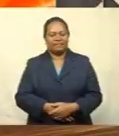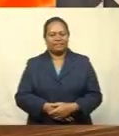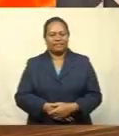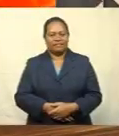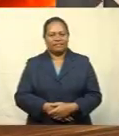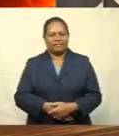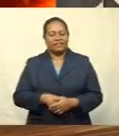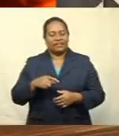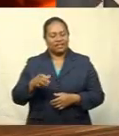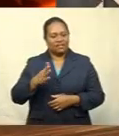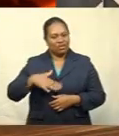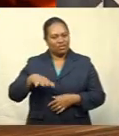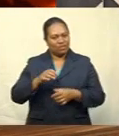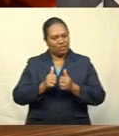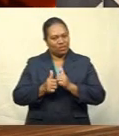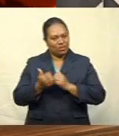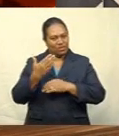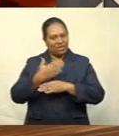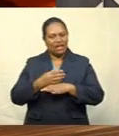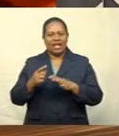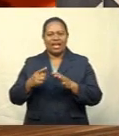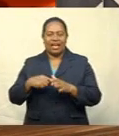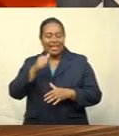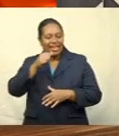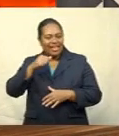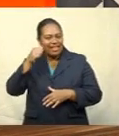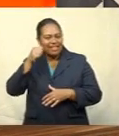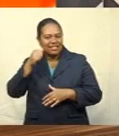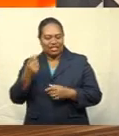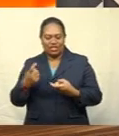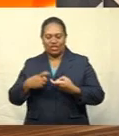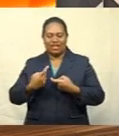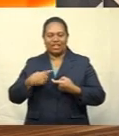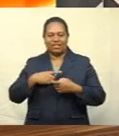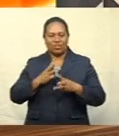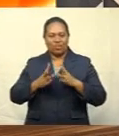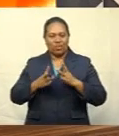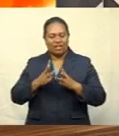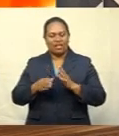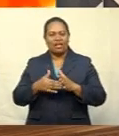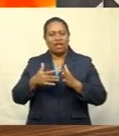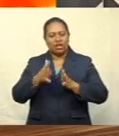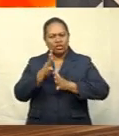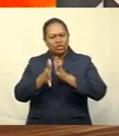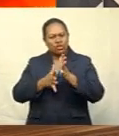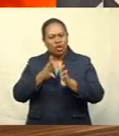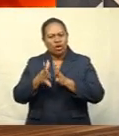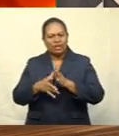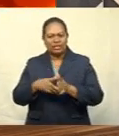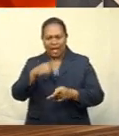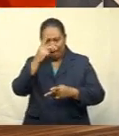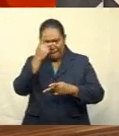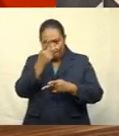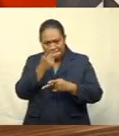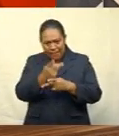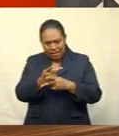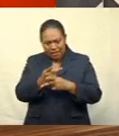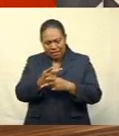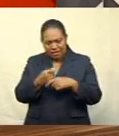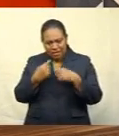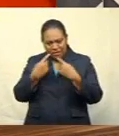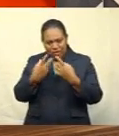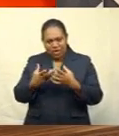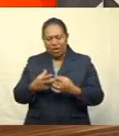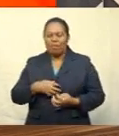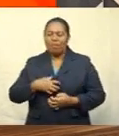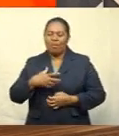That's it from Sports Tonight. Angie joins you with weather right after the break, and later on the story of a panda and his bamboo rocket. This and